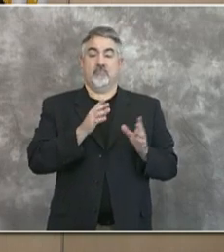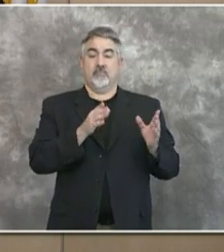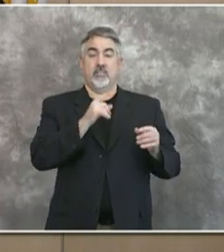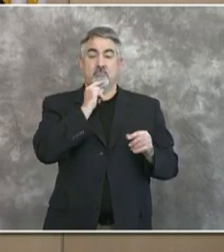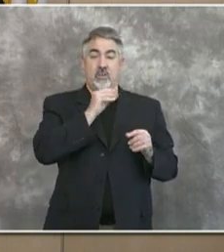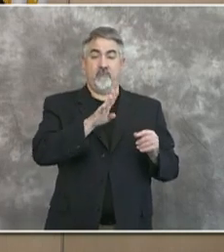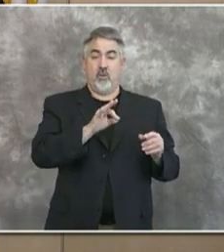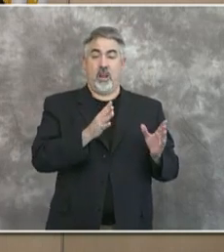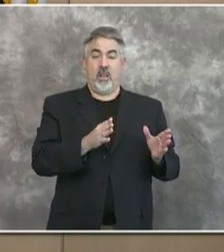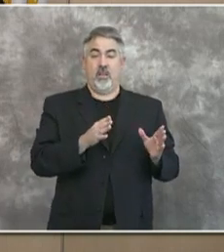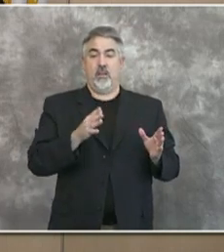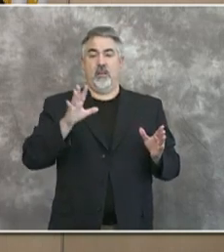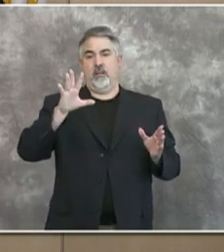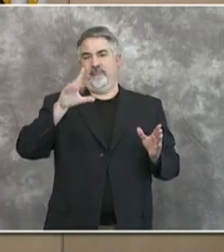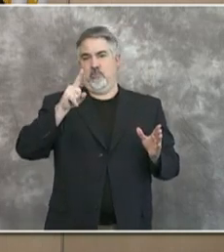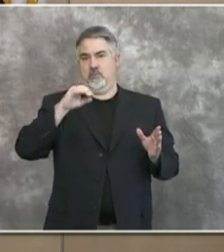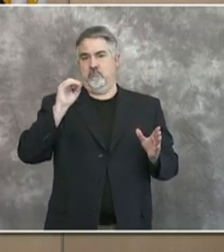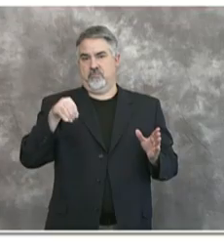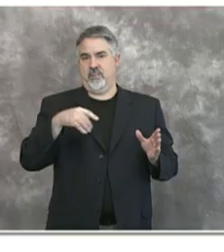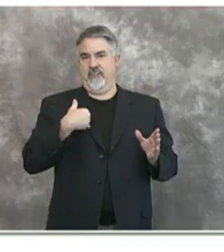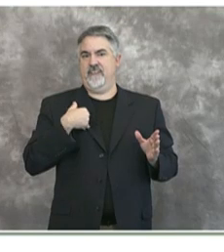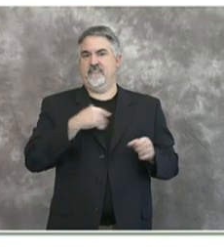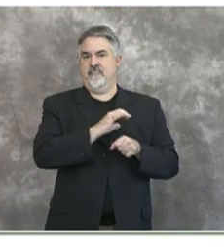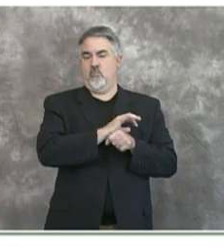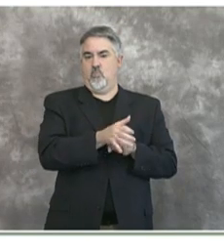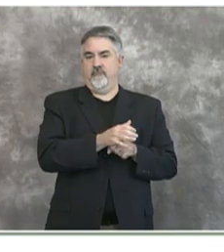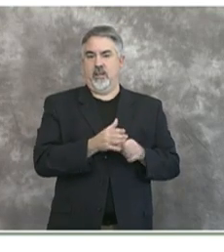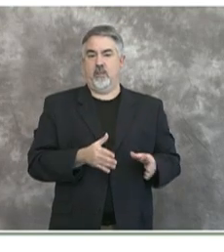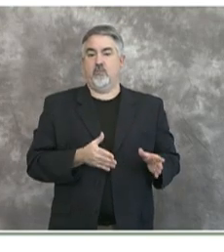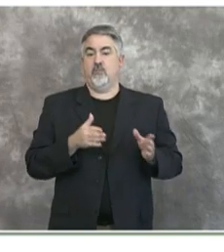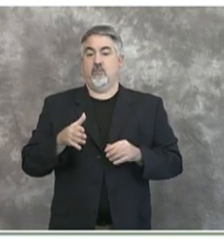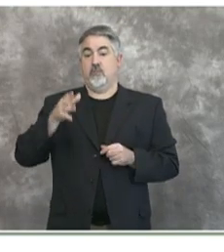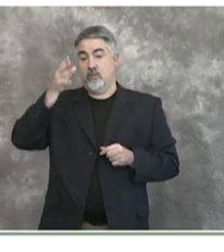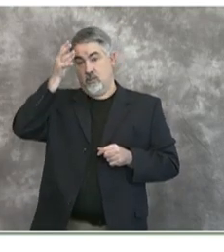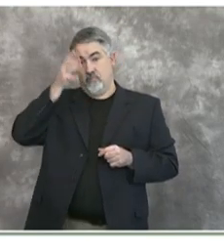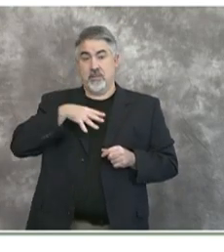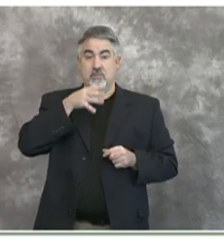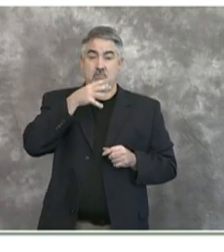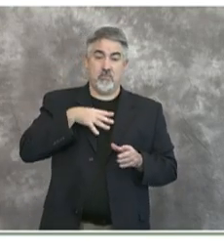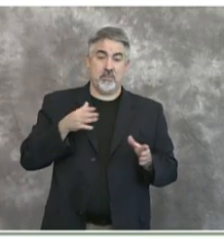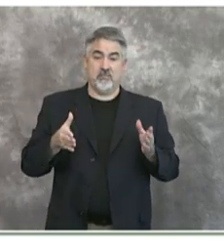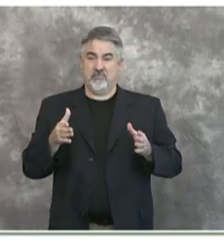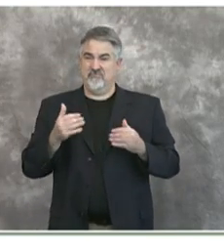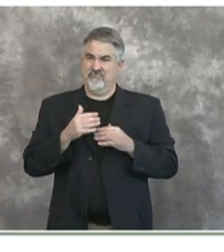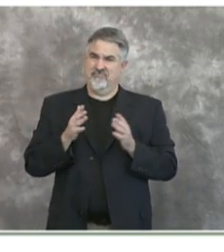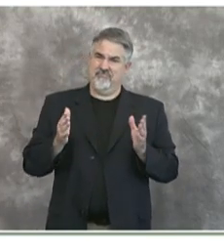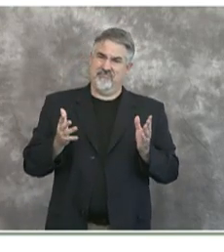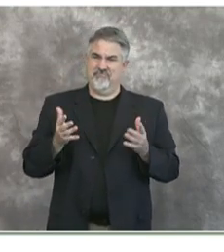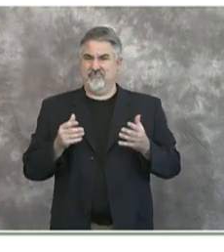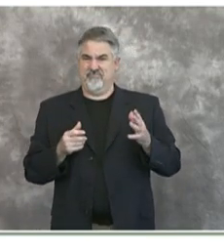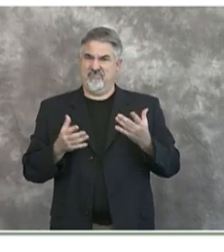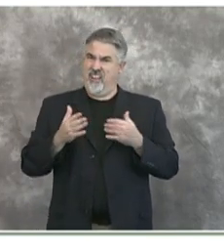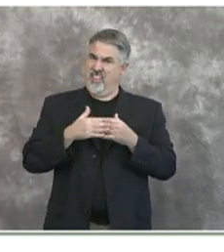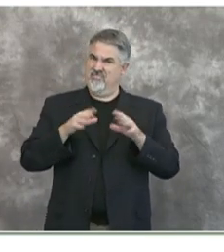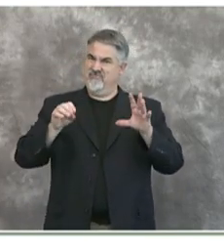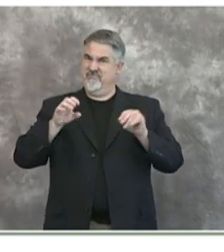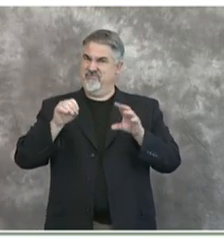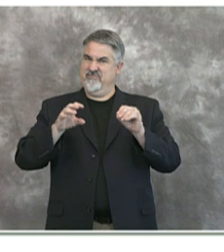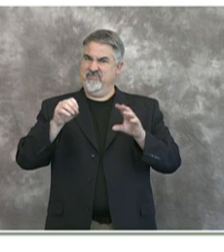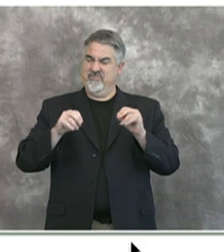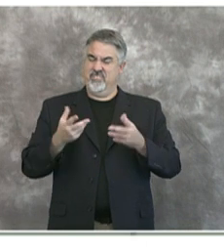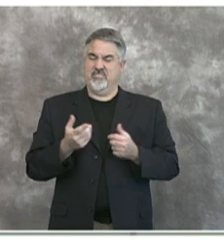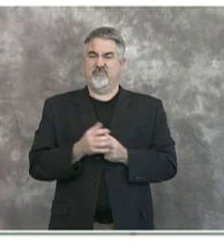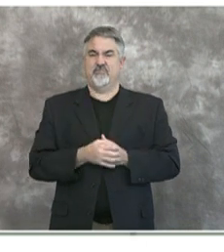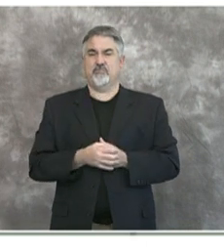at 51%, and the gender distribution also is approximately 50-50. There are